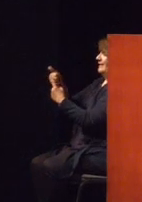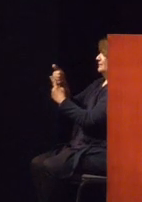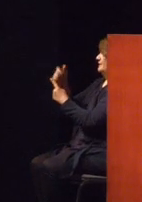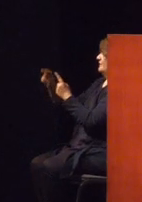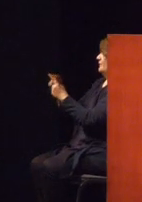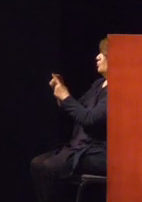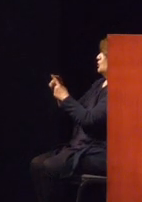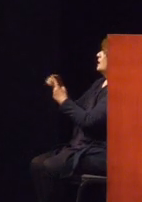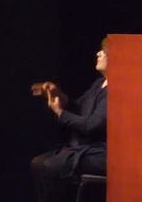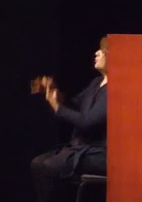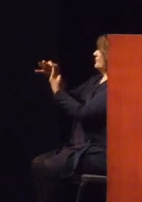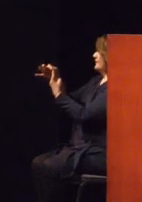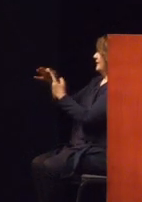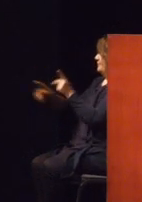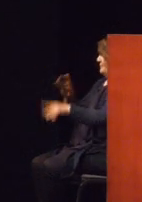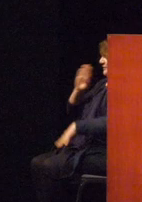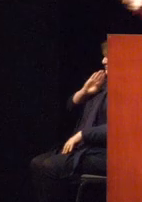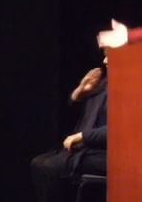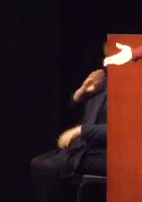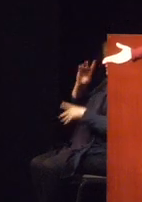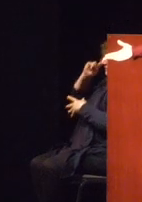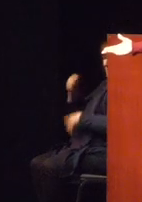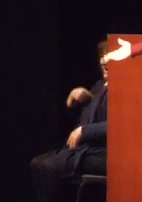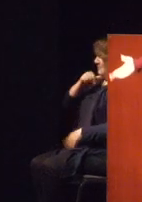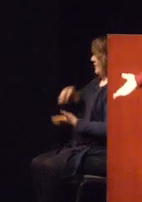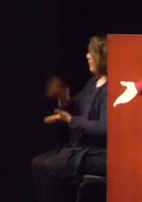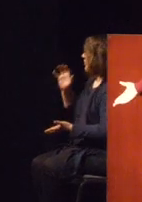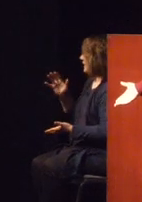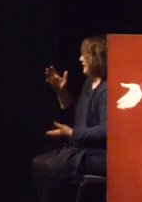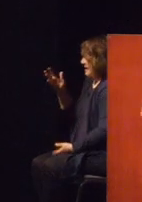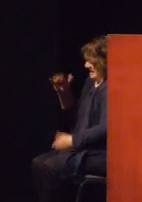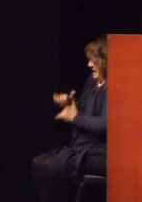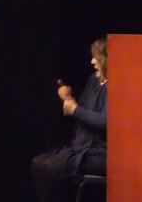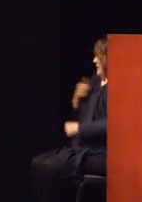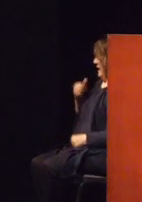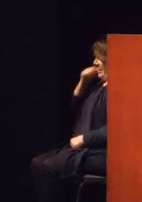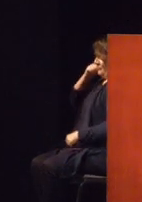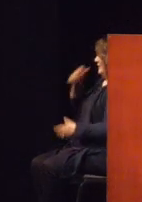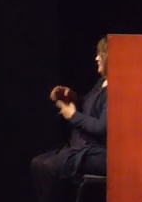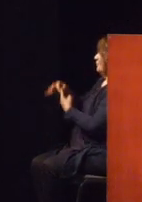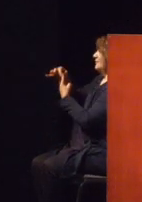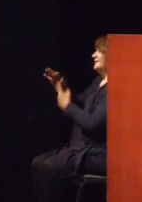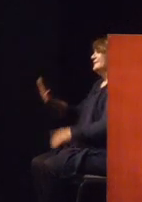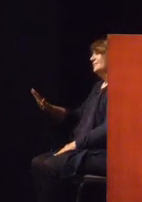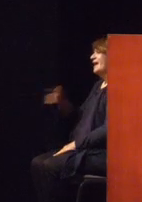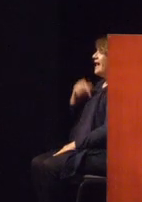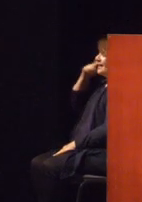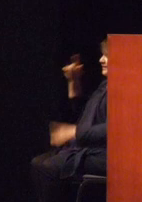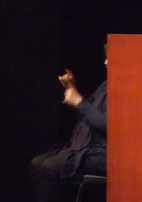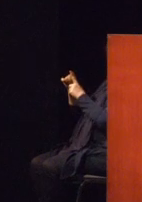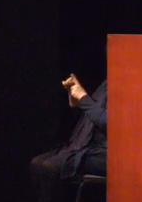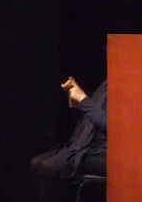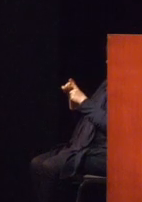get frustrated and confused, like, well, I'm not wealthy, so how could I have racial privilege? I think the term racial privilege, it doesn't mean you